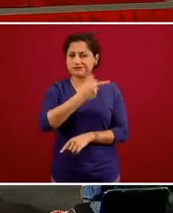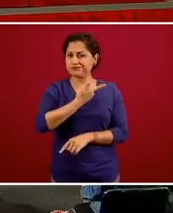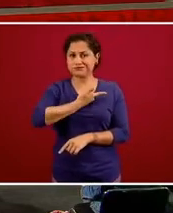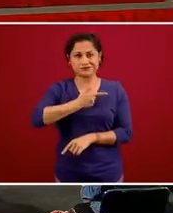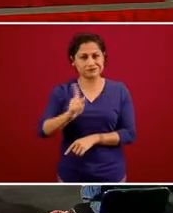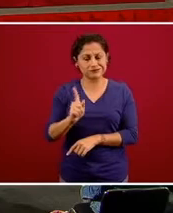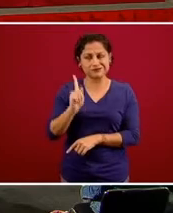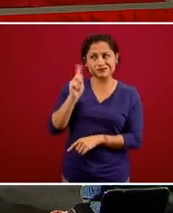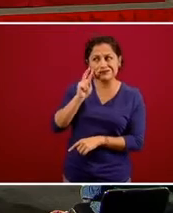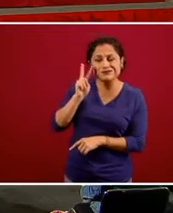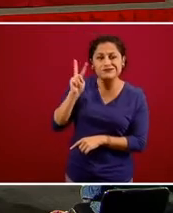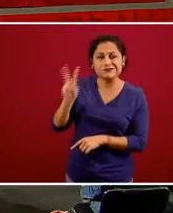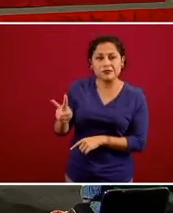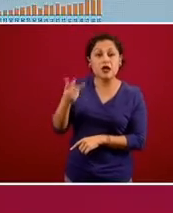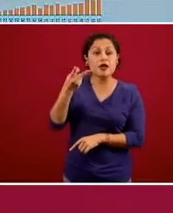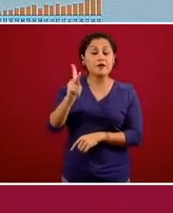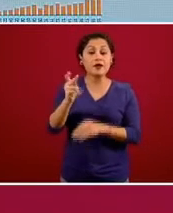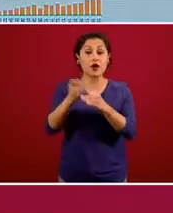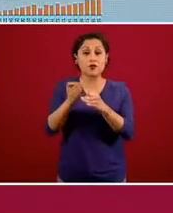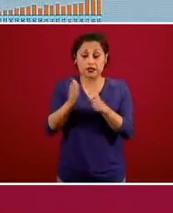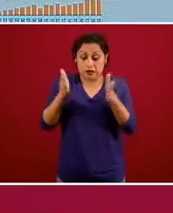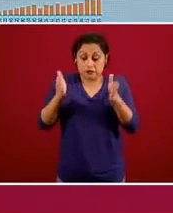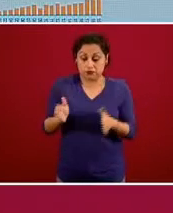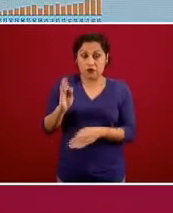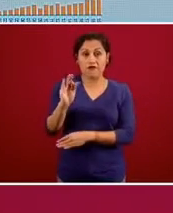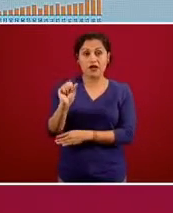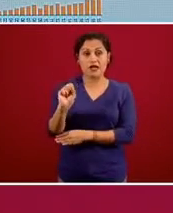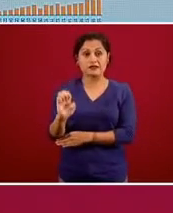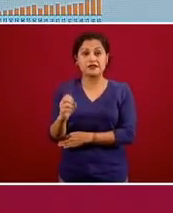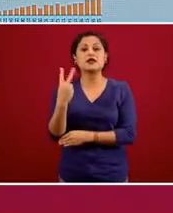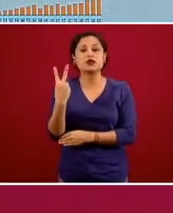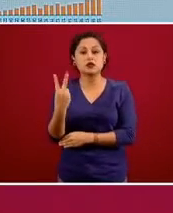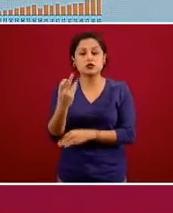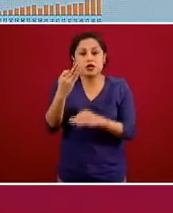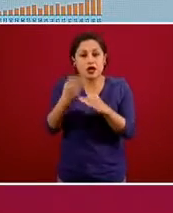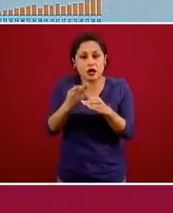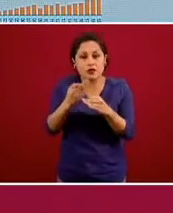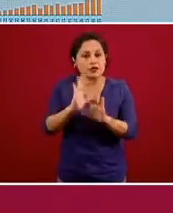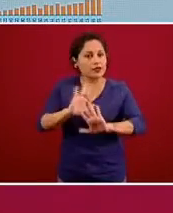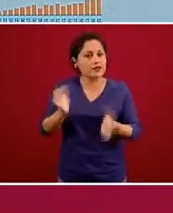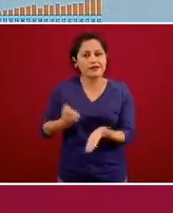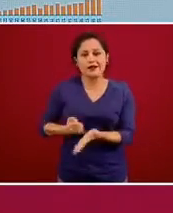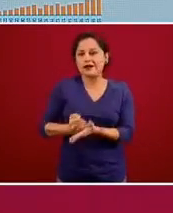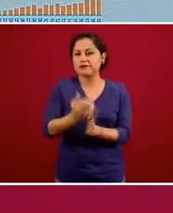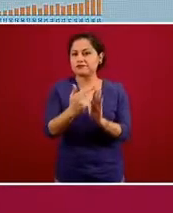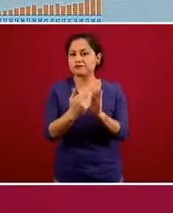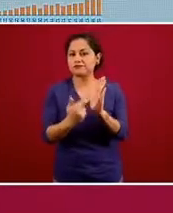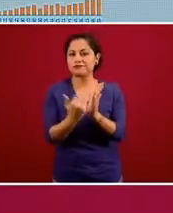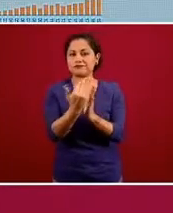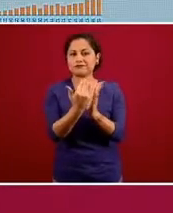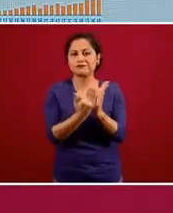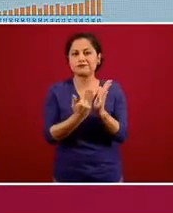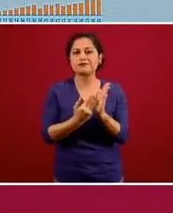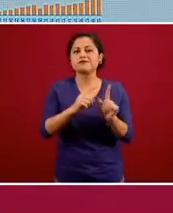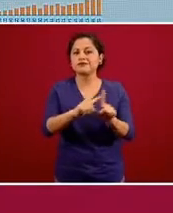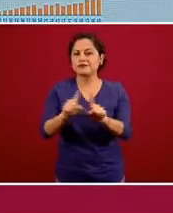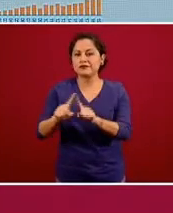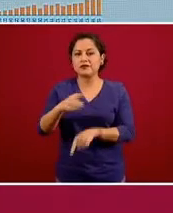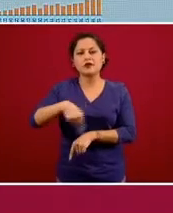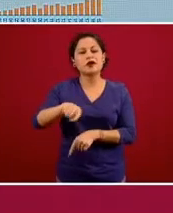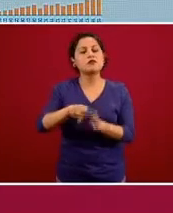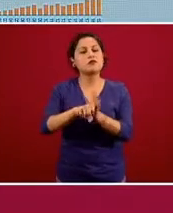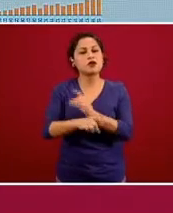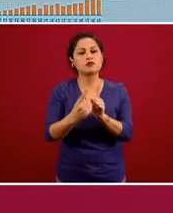not. We are going up. We continue to go up. And this is not something that we